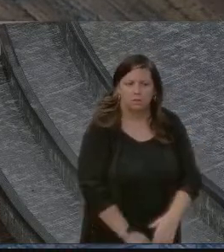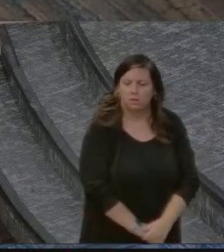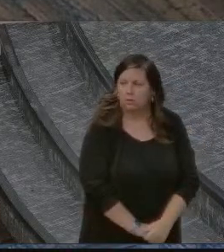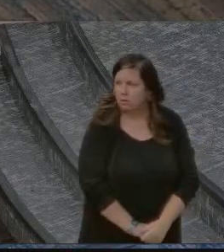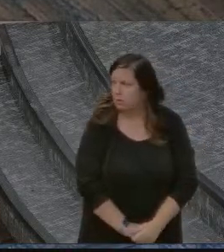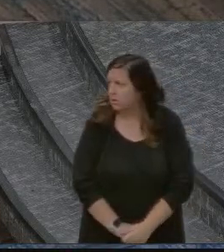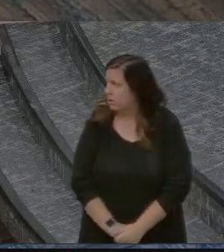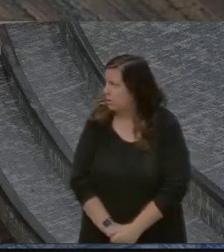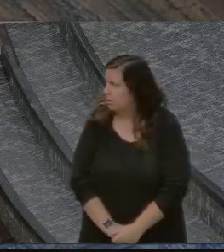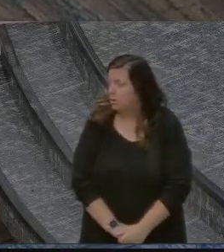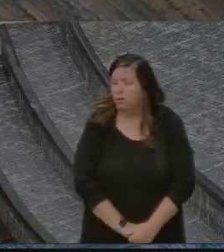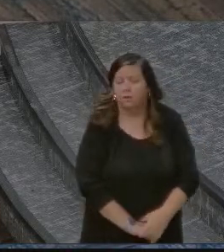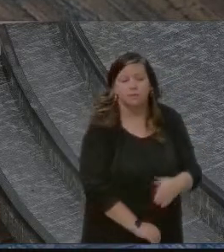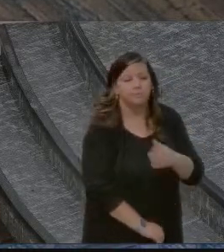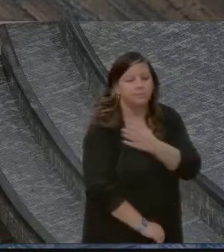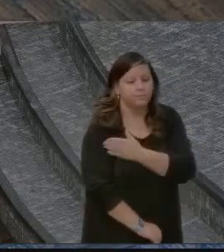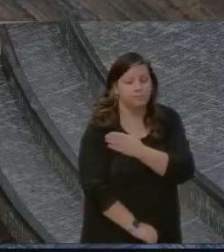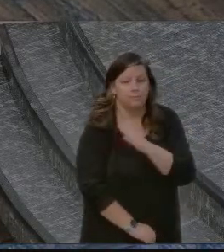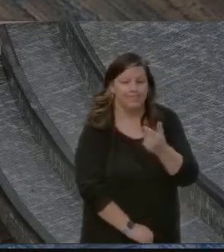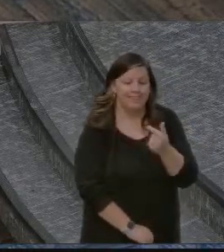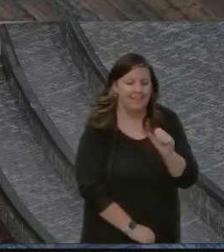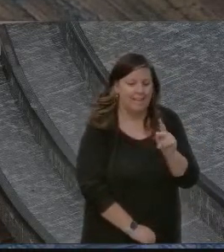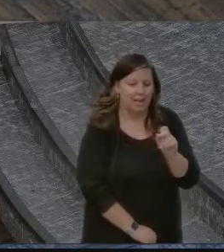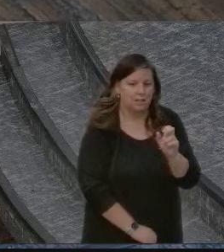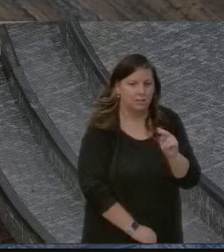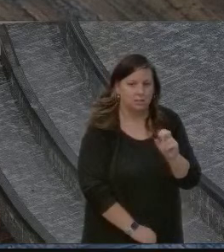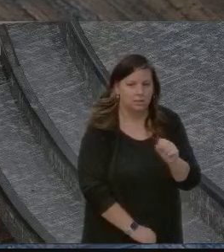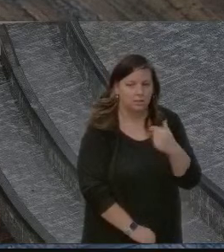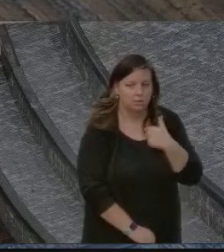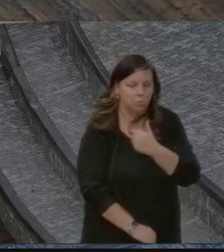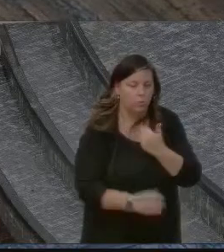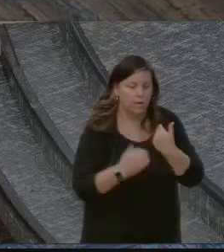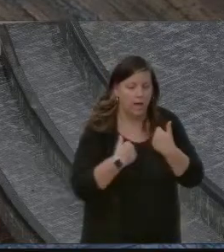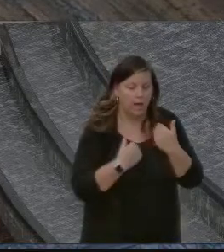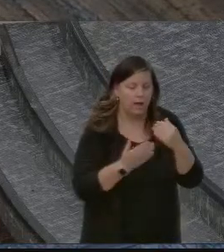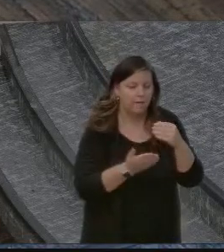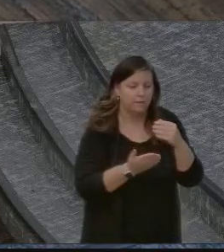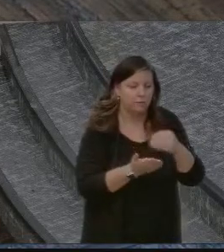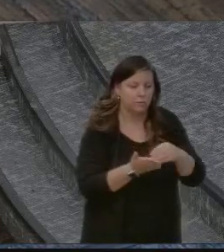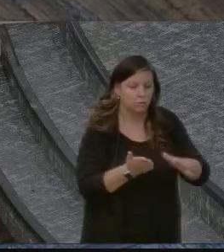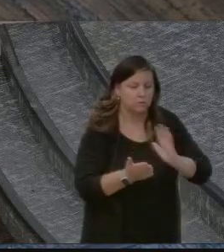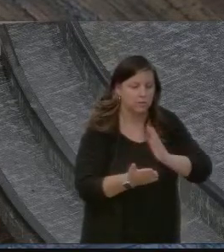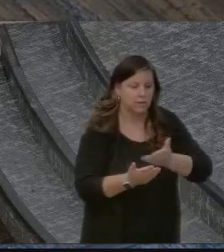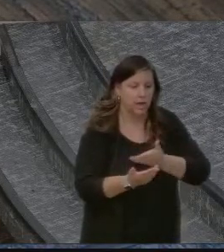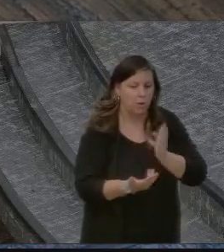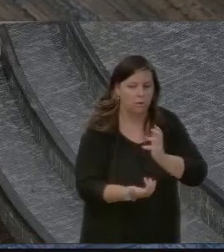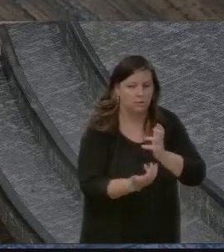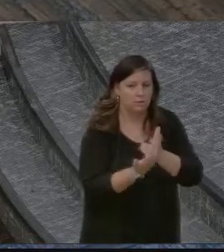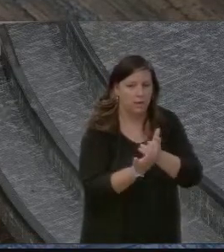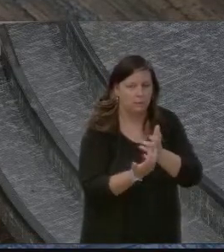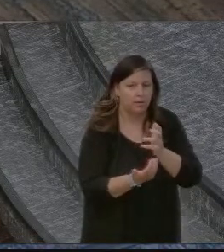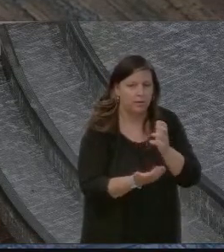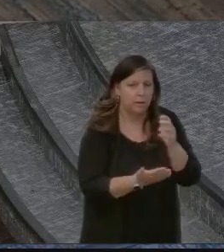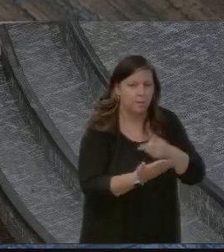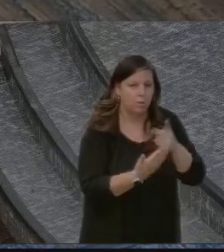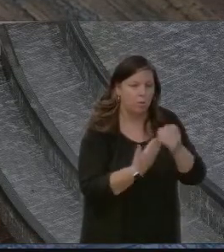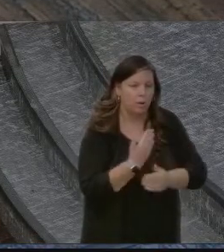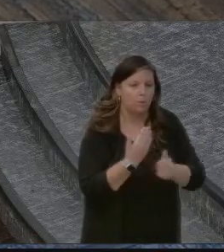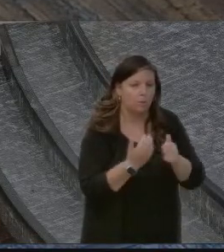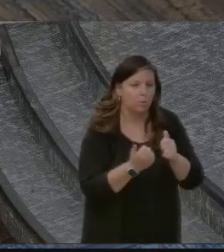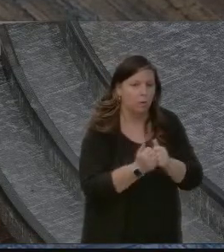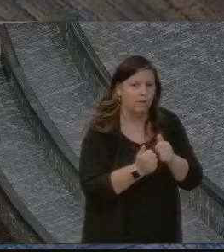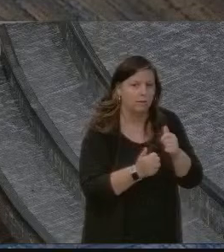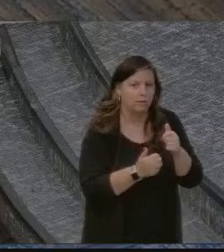So we have students in our adaptive programs that have mild to moderate disabilities. So it would be for the students and for